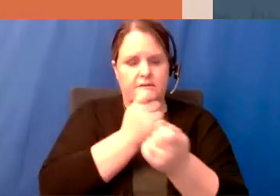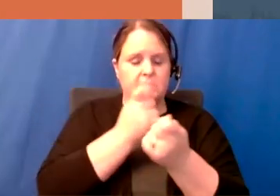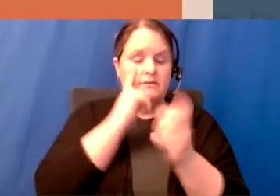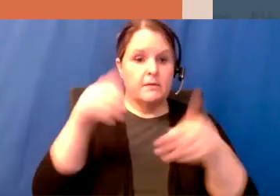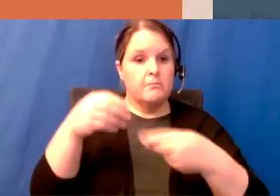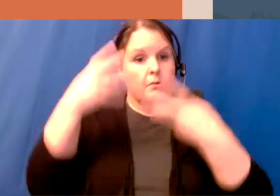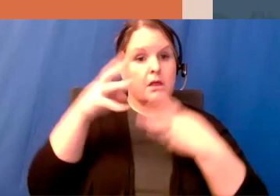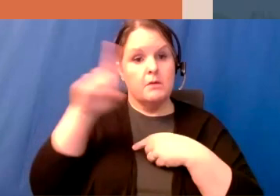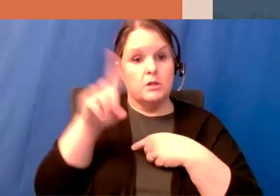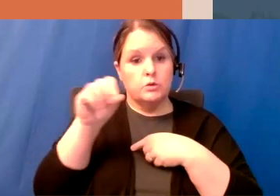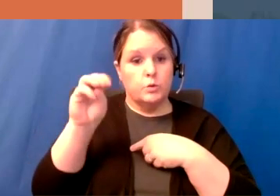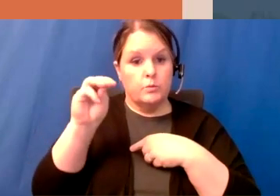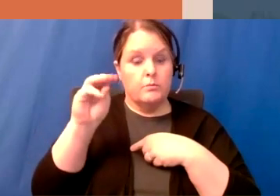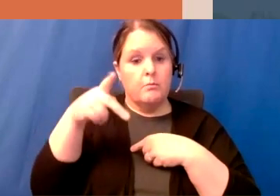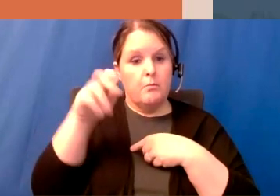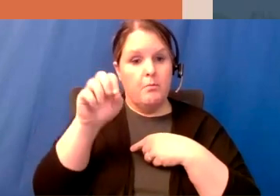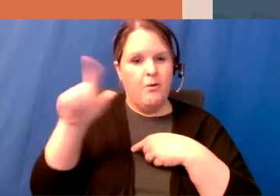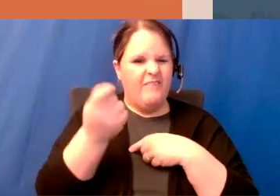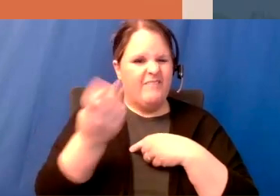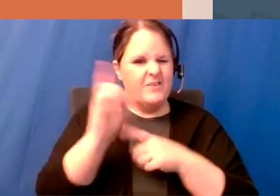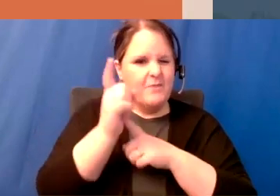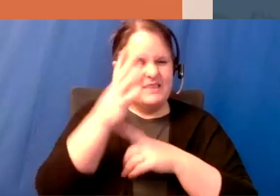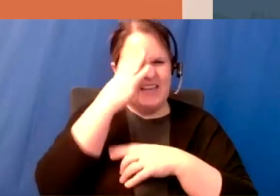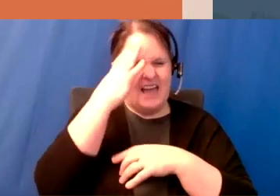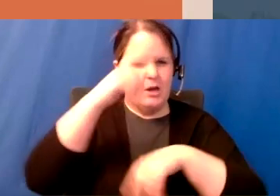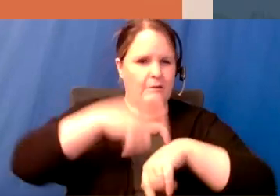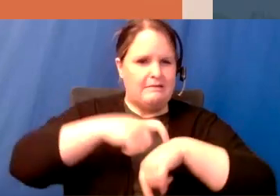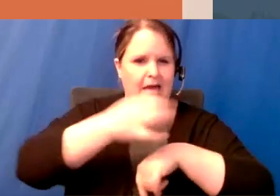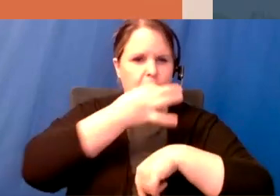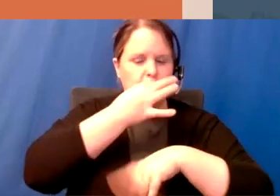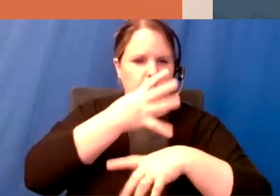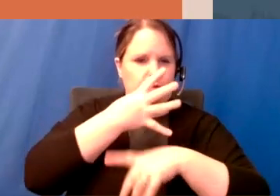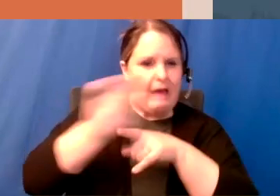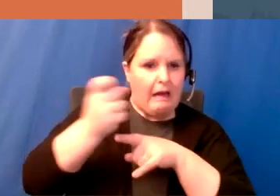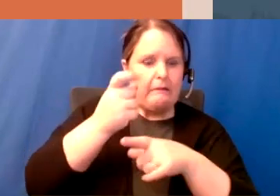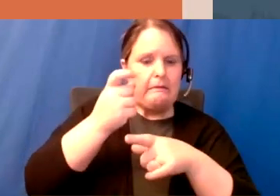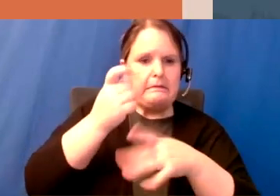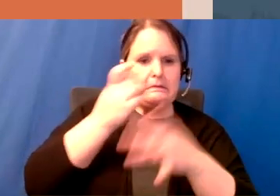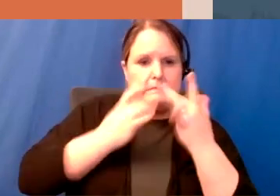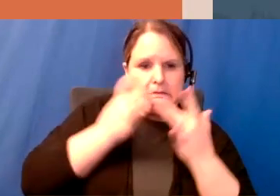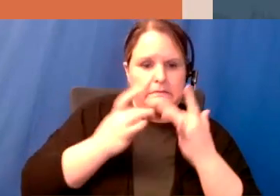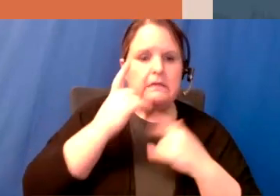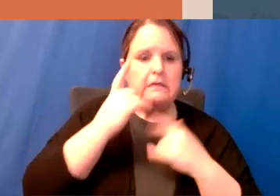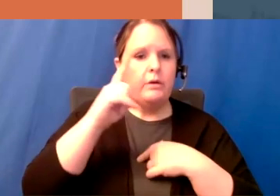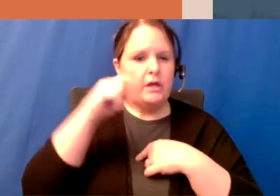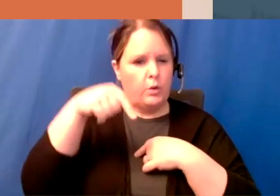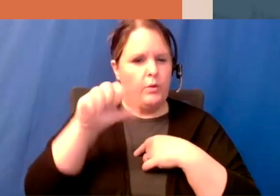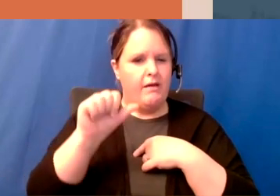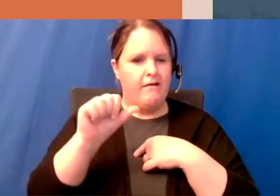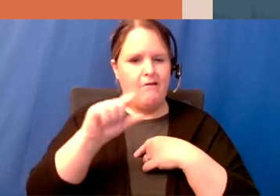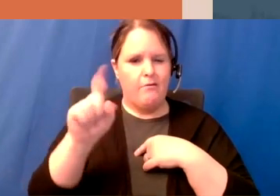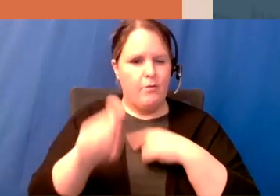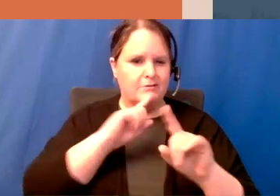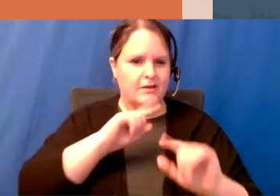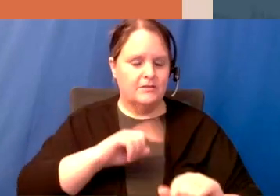you several minutes to complete this. I know we're running a bit short on time. We want to do the Q&A session. But if we could start the Zoom